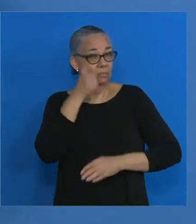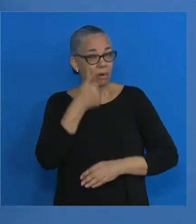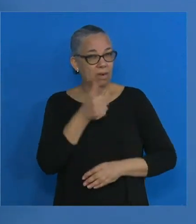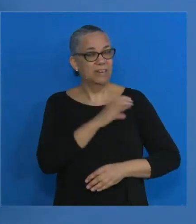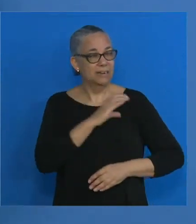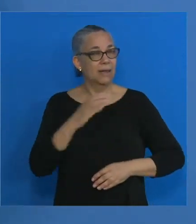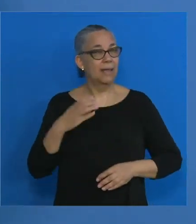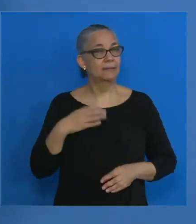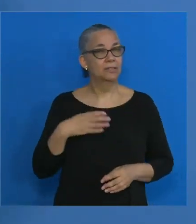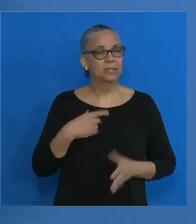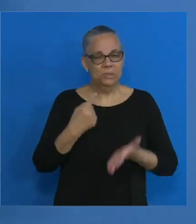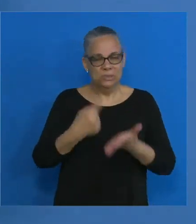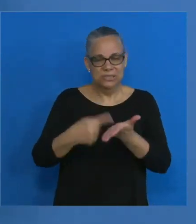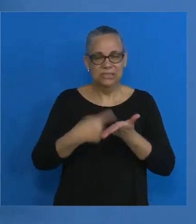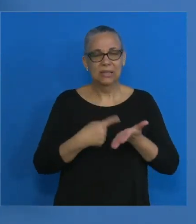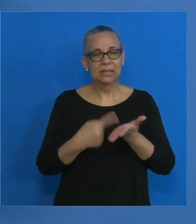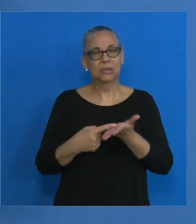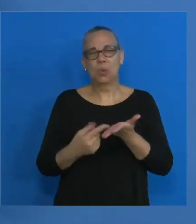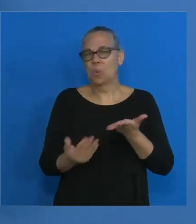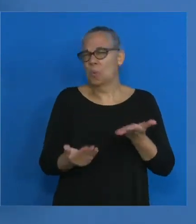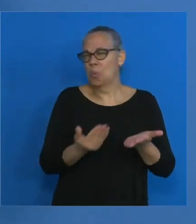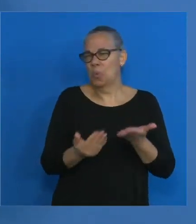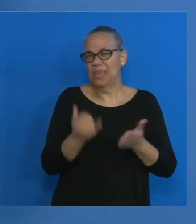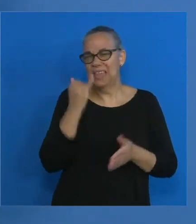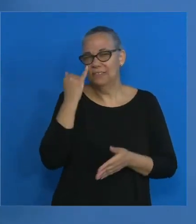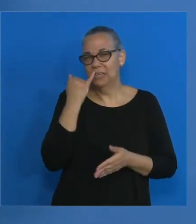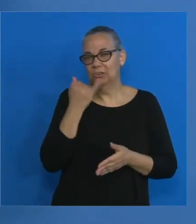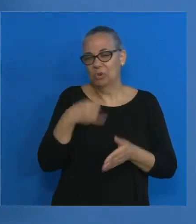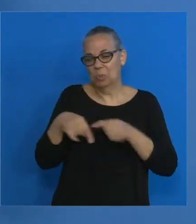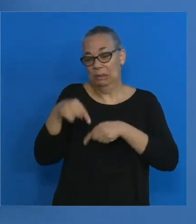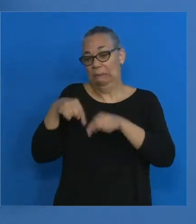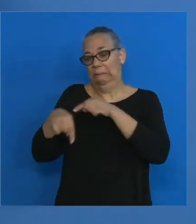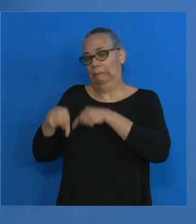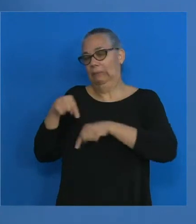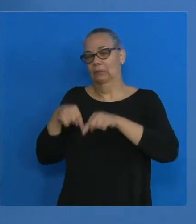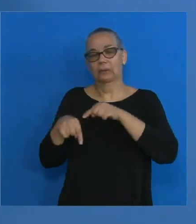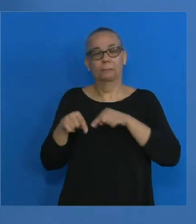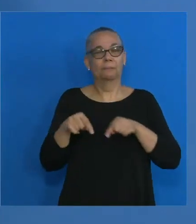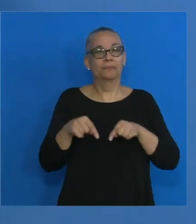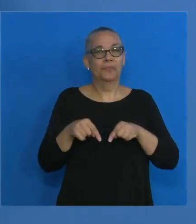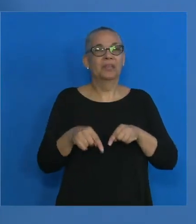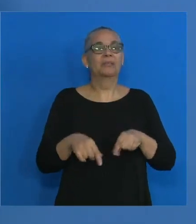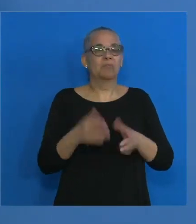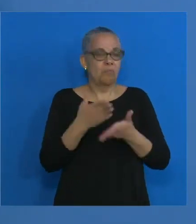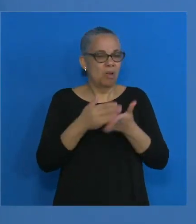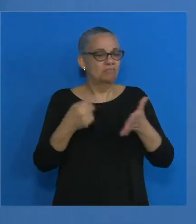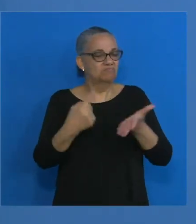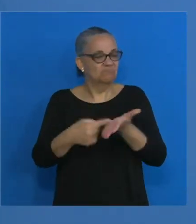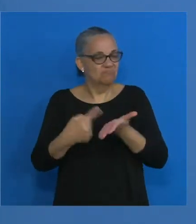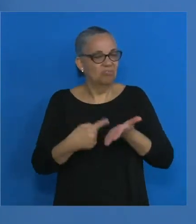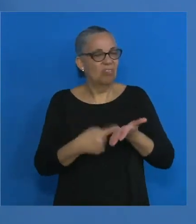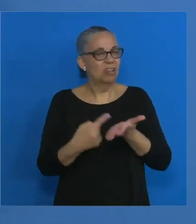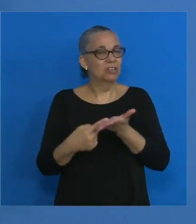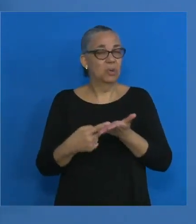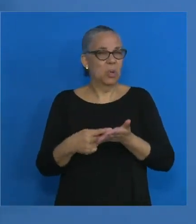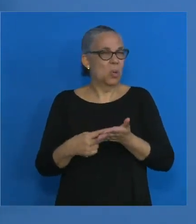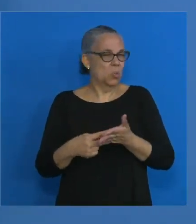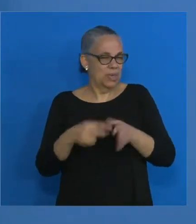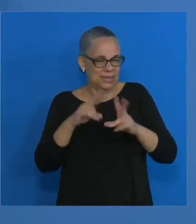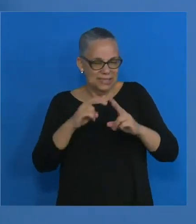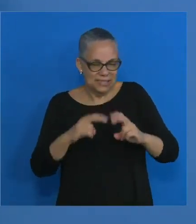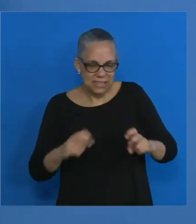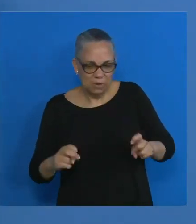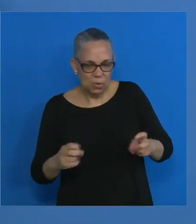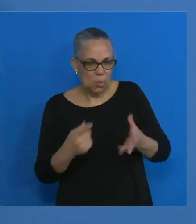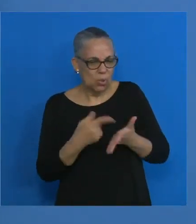to discuss any type of potential rollback measures. So all of those are part of our discussions on a regular basis. We look at the facts, we look at what the scenario is